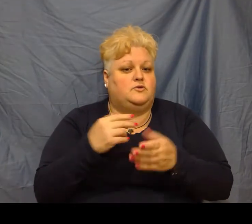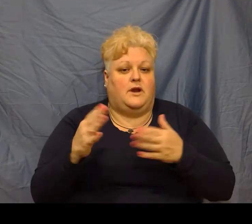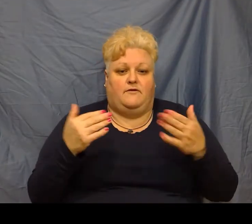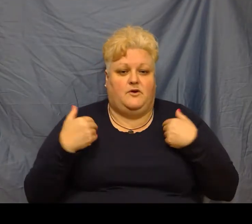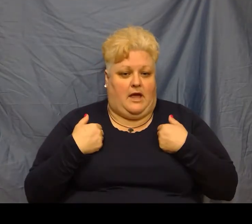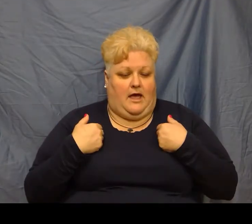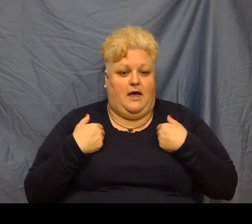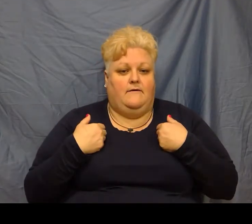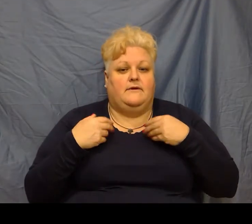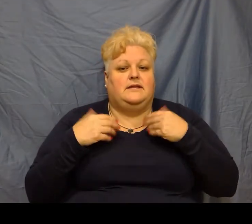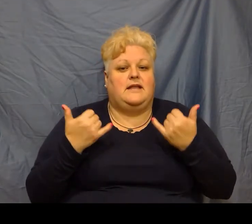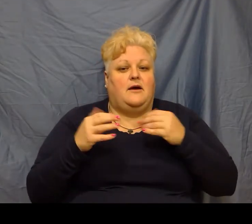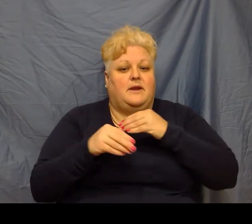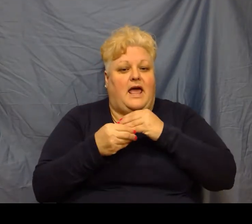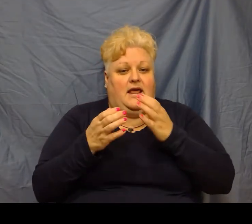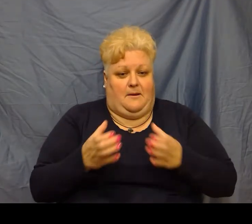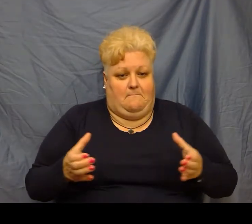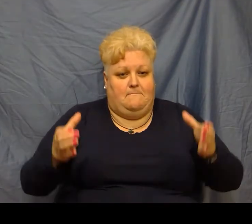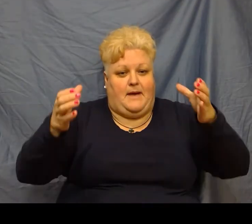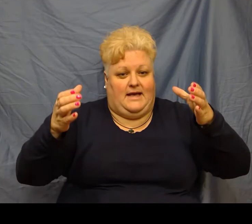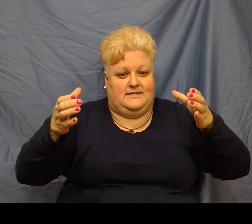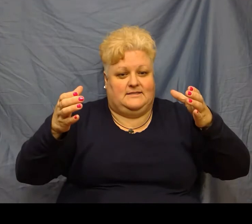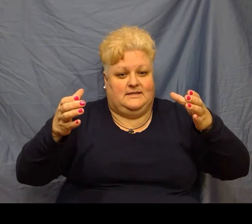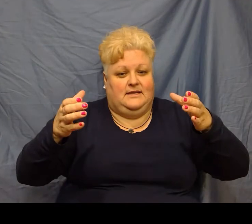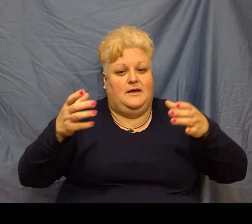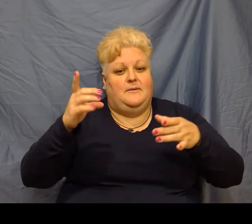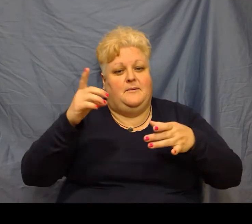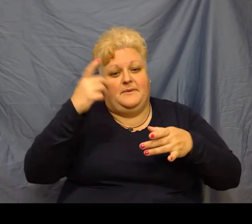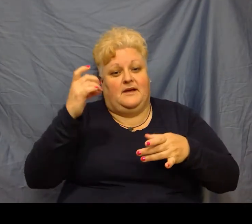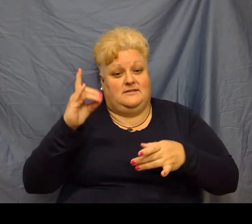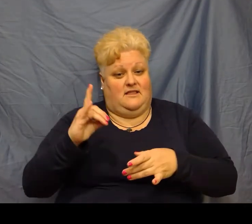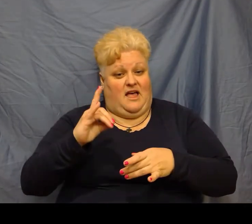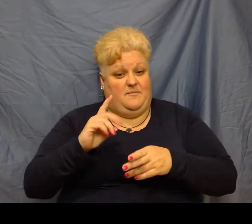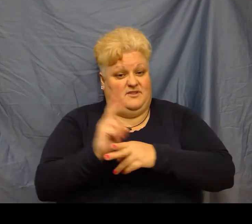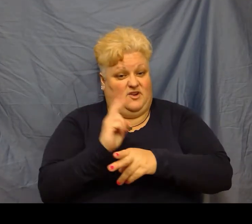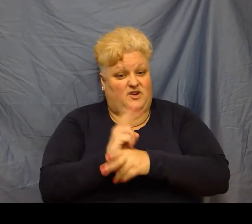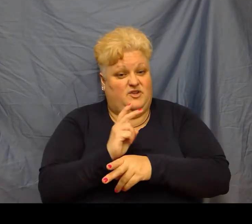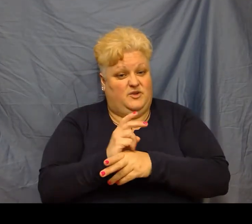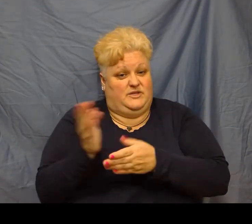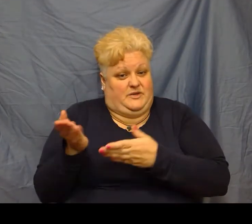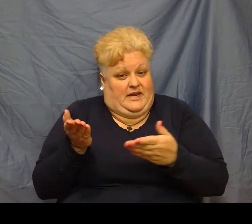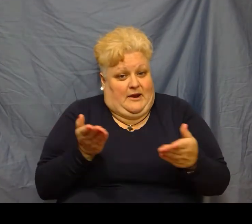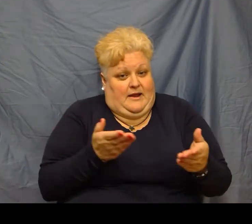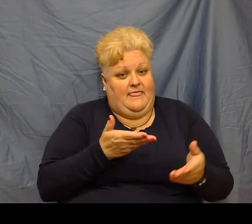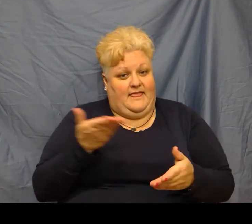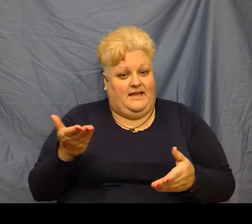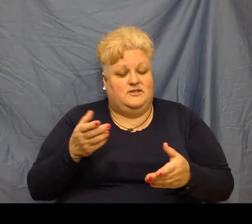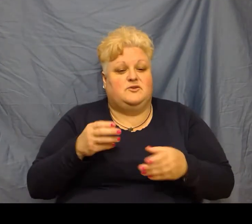like a basket on his back because that's what llamas are used for, I guess, is to carry stuff. So I'm